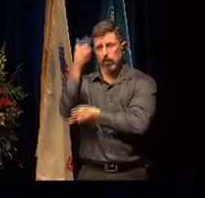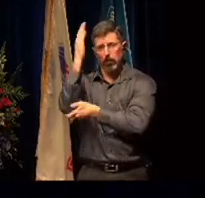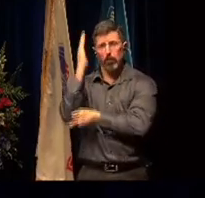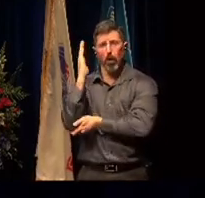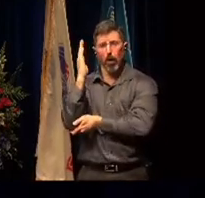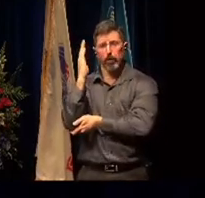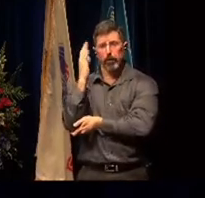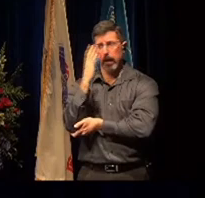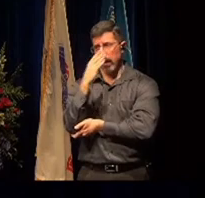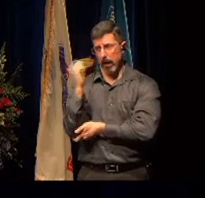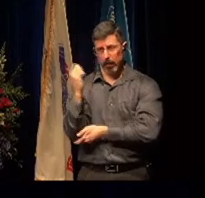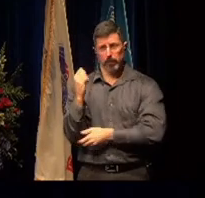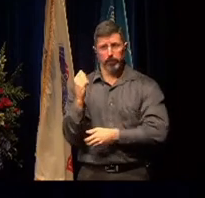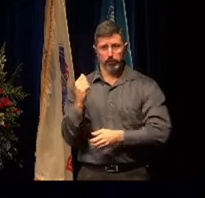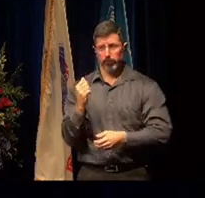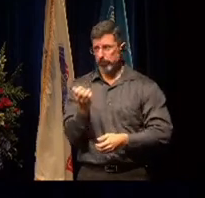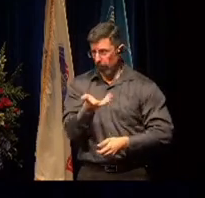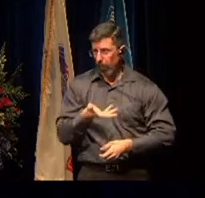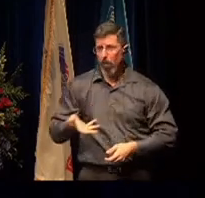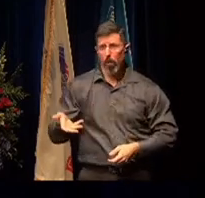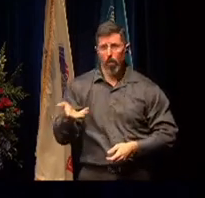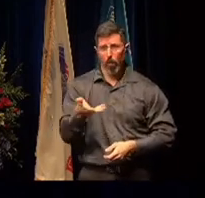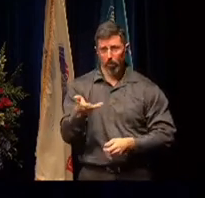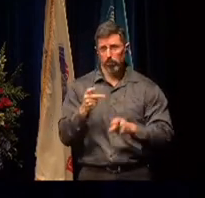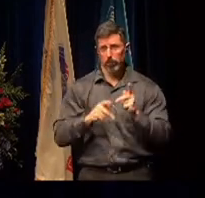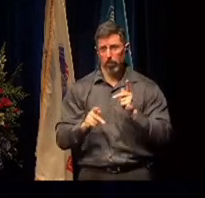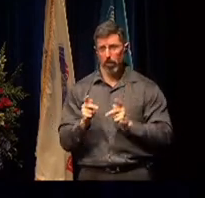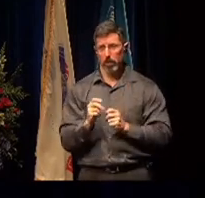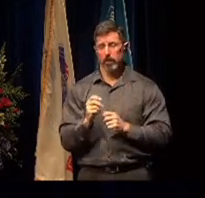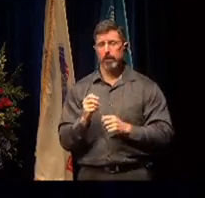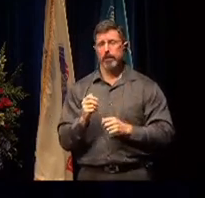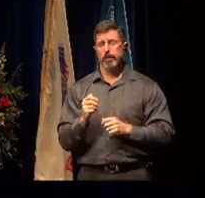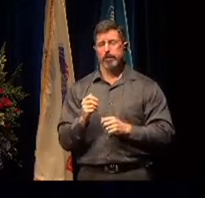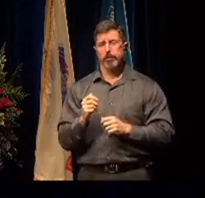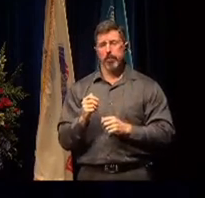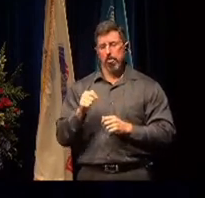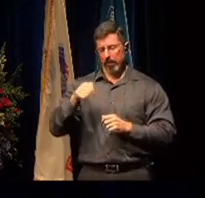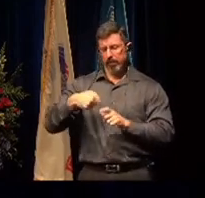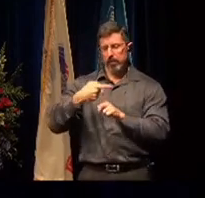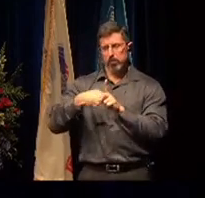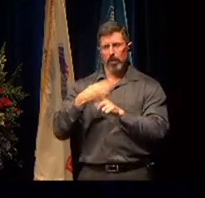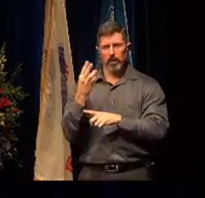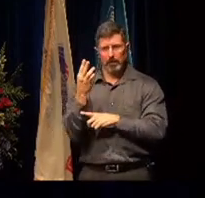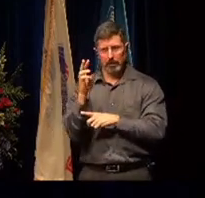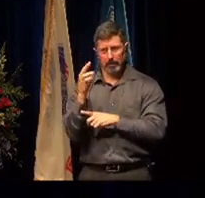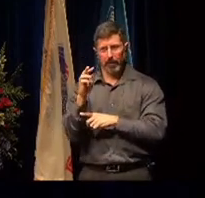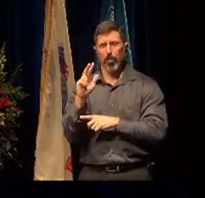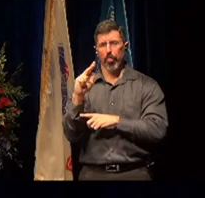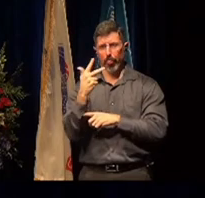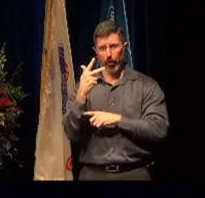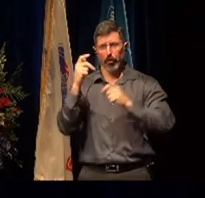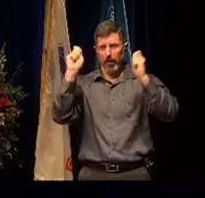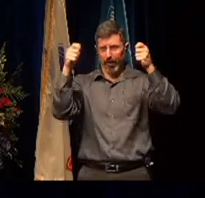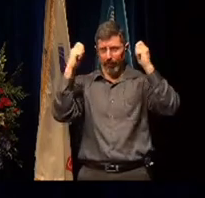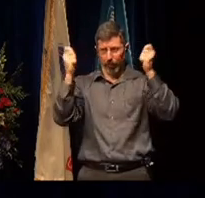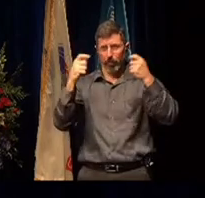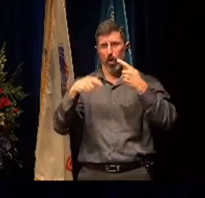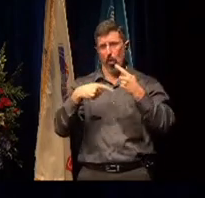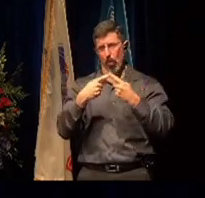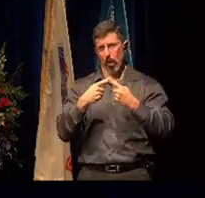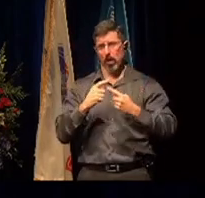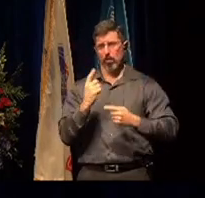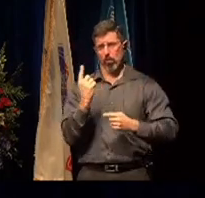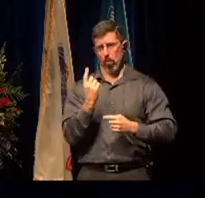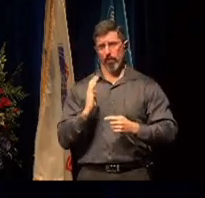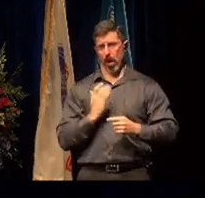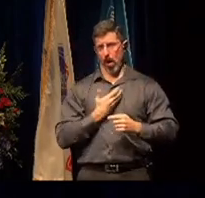man. The 16th of this month will mark the third anniversary of when one of our Green Berets, John, was killed in action